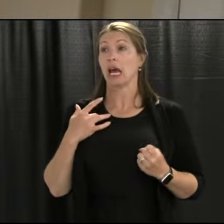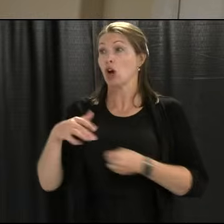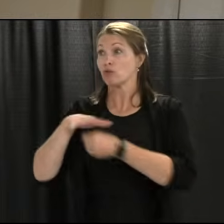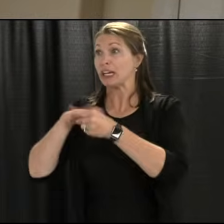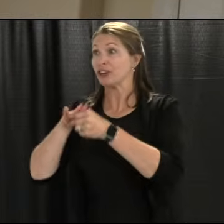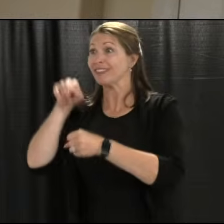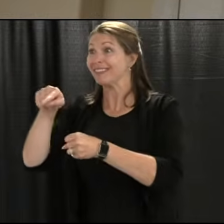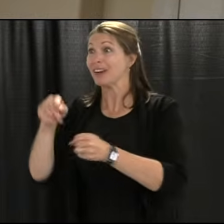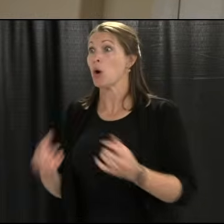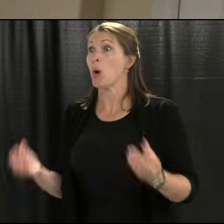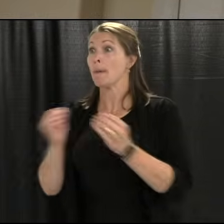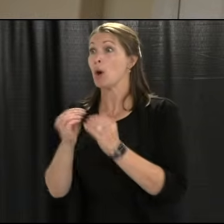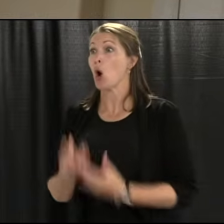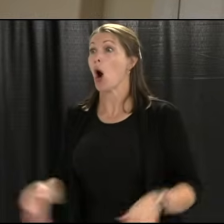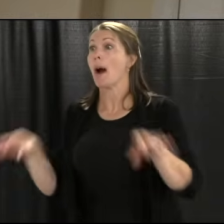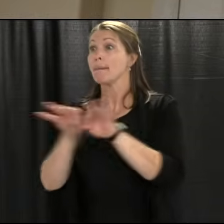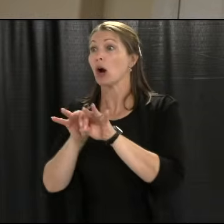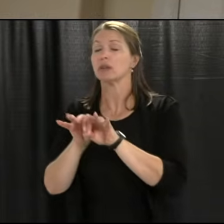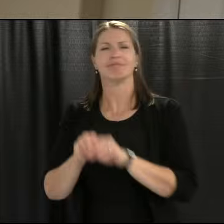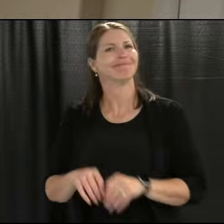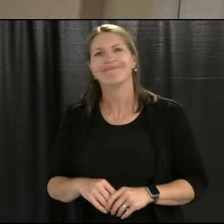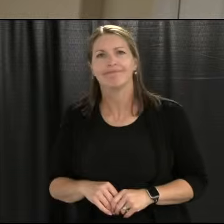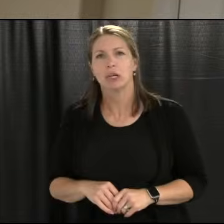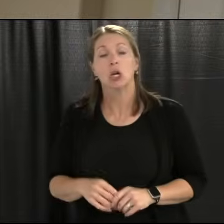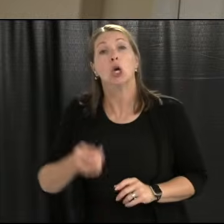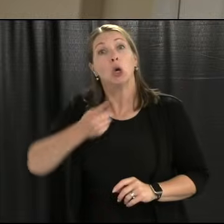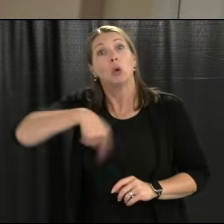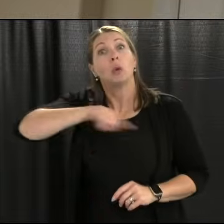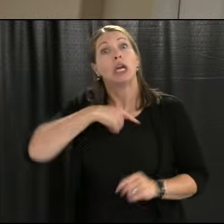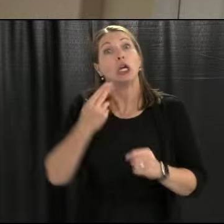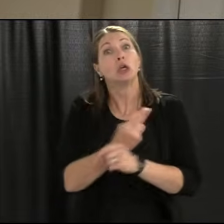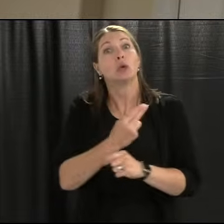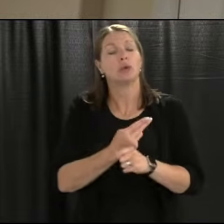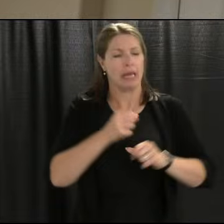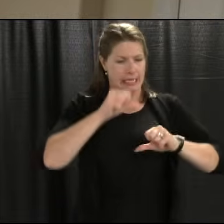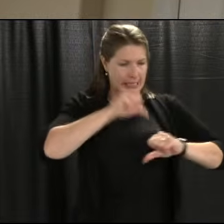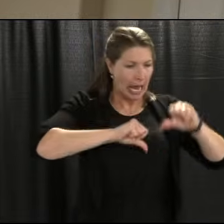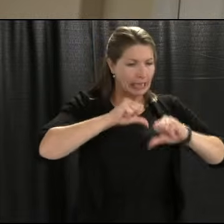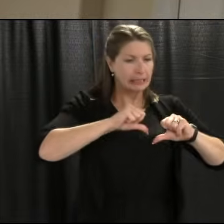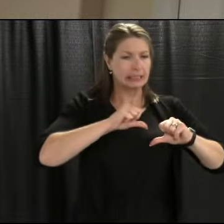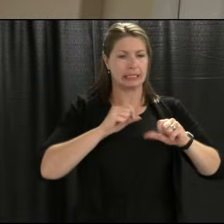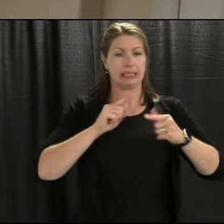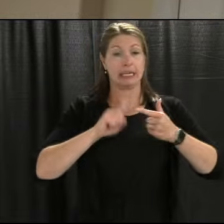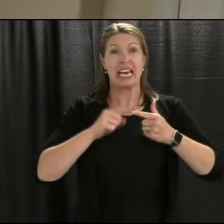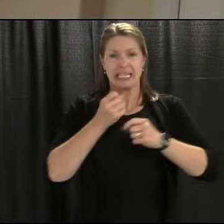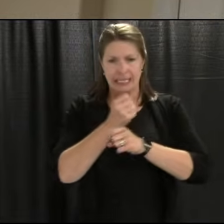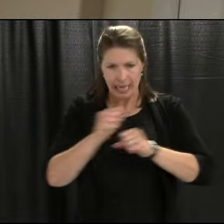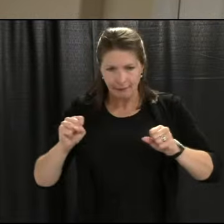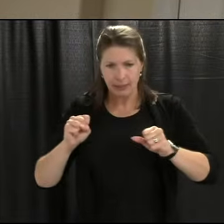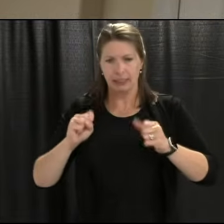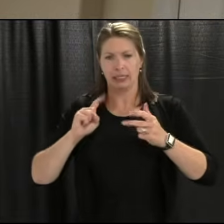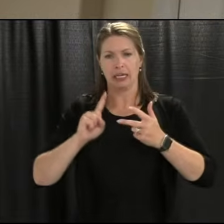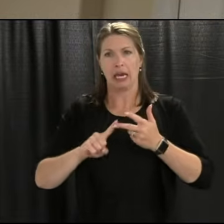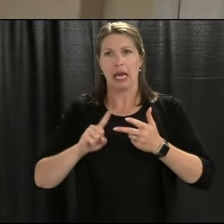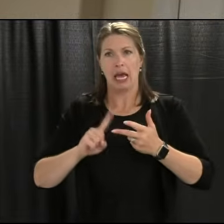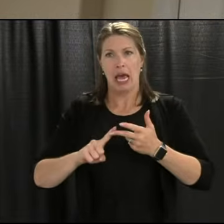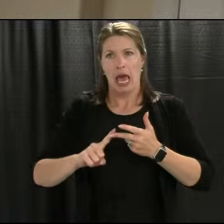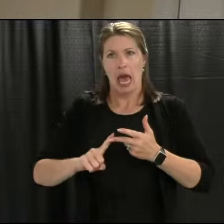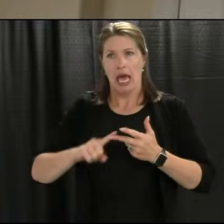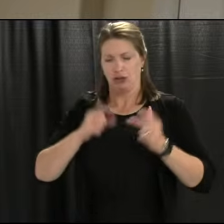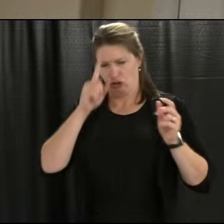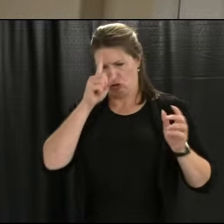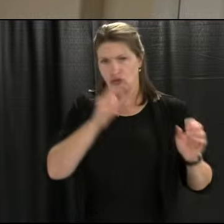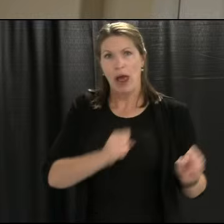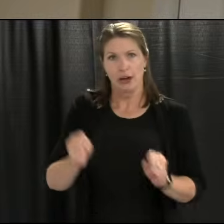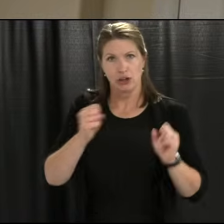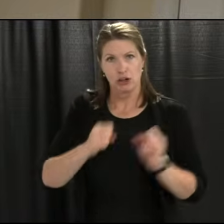science, safety, and strategy in terms of the plan of attack. I've said it many times in the media veils. We have an